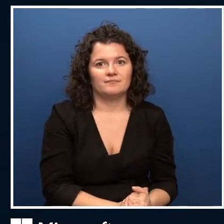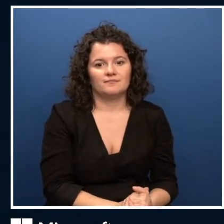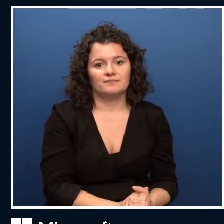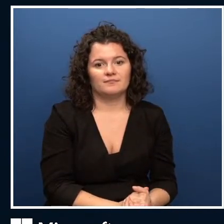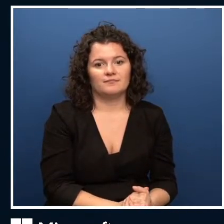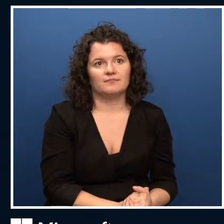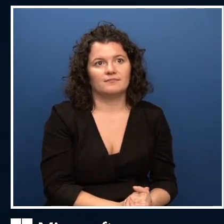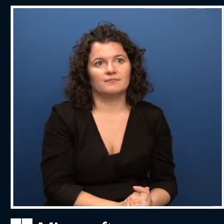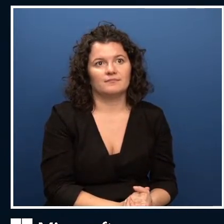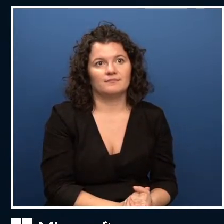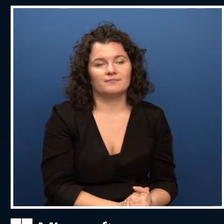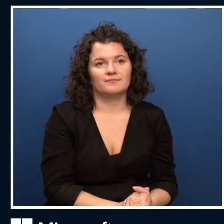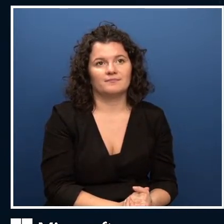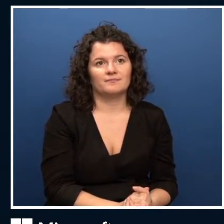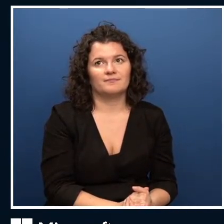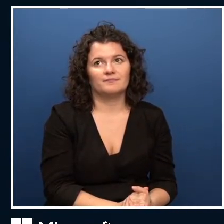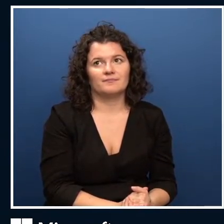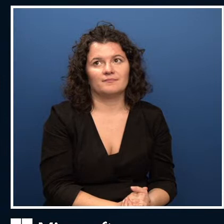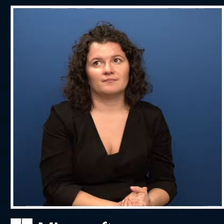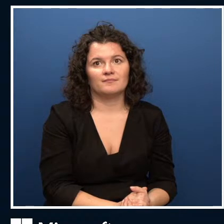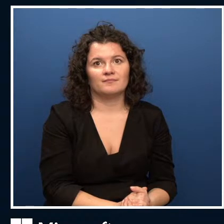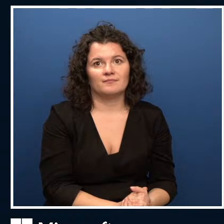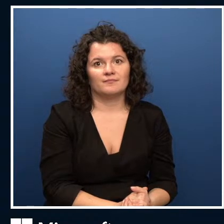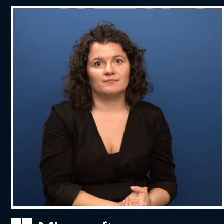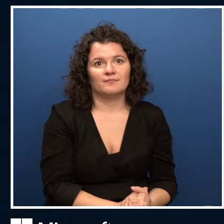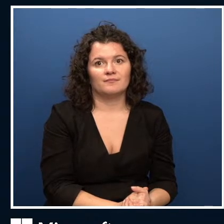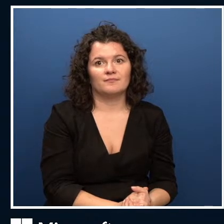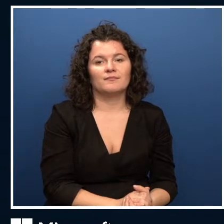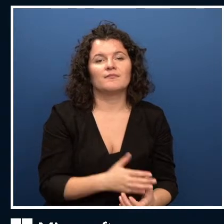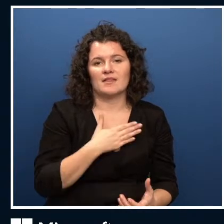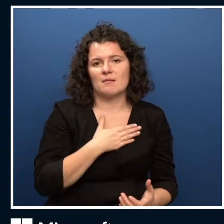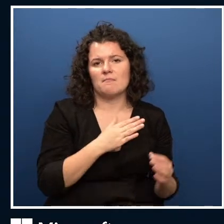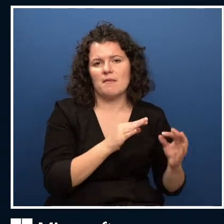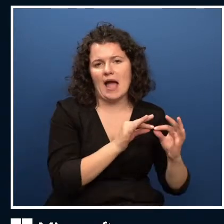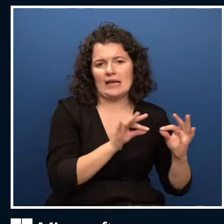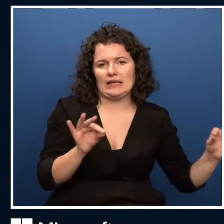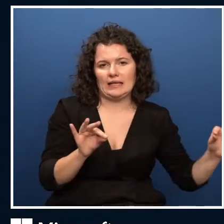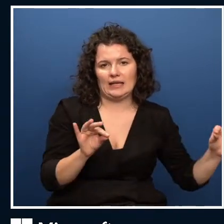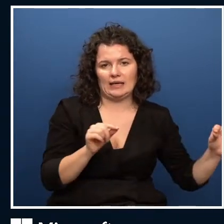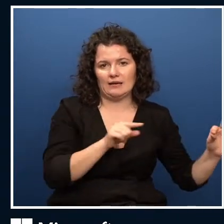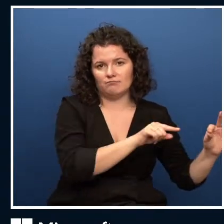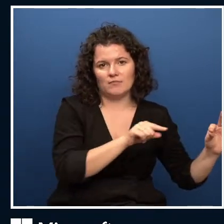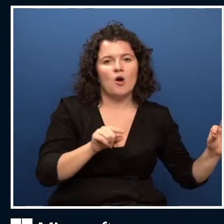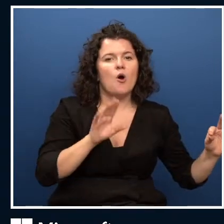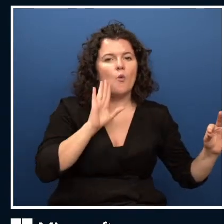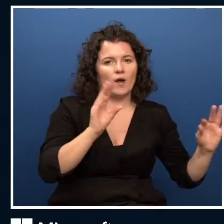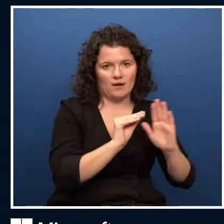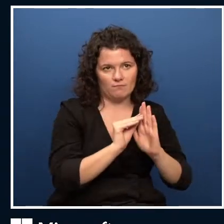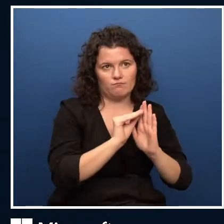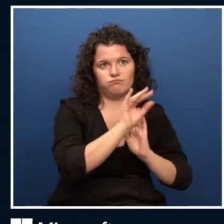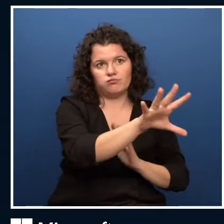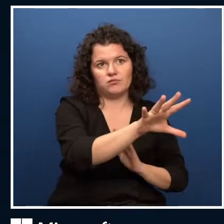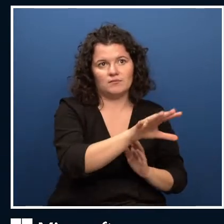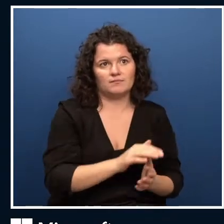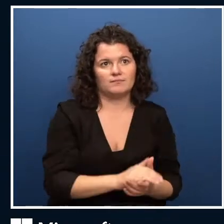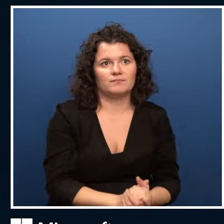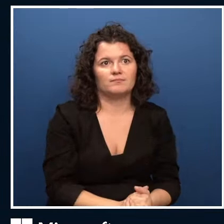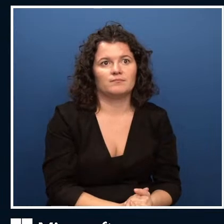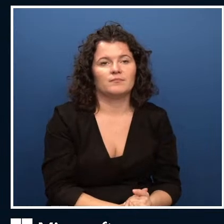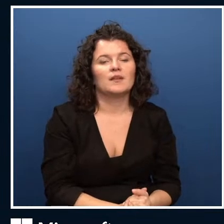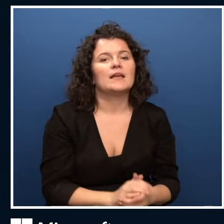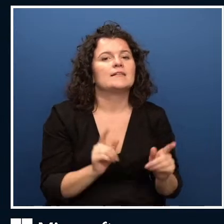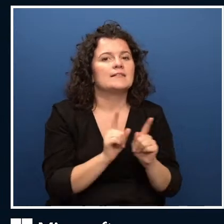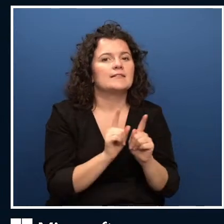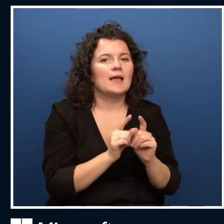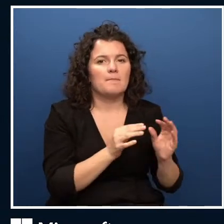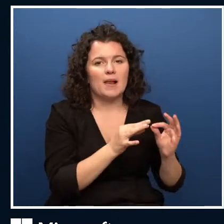a link for my GitHub repo on the resources page. I'll make sure other links are updated as well so